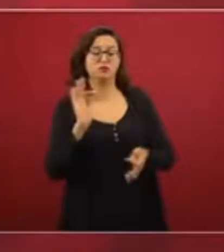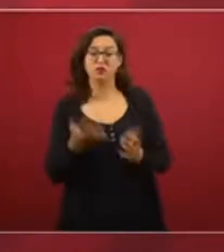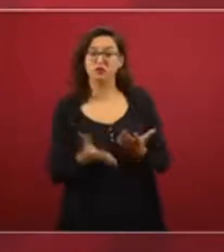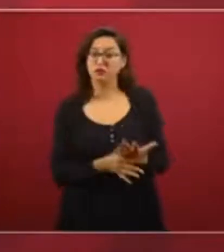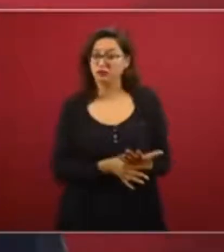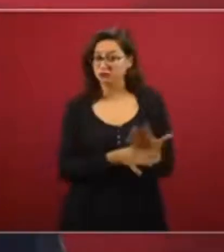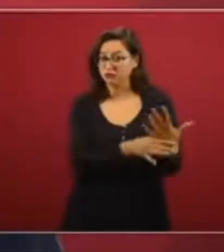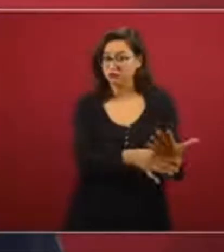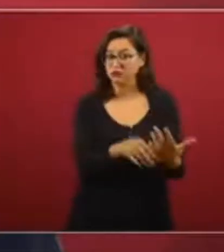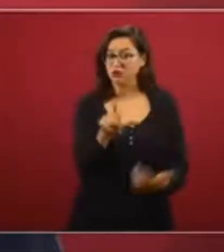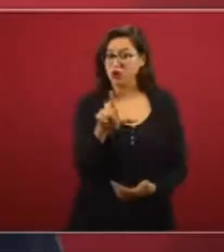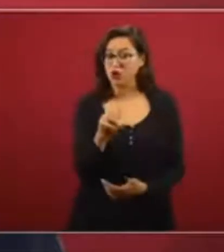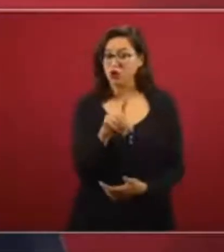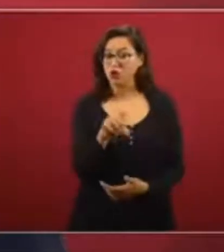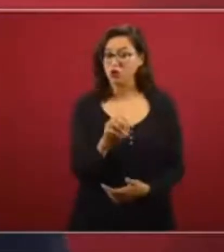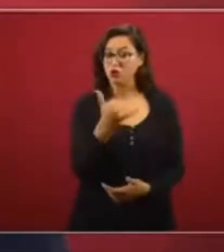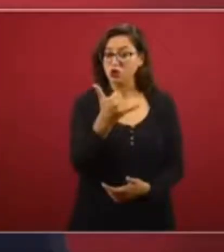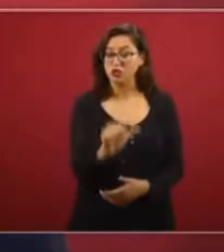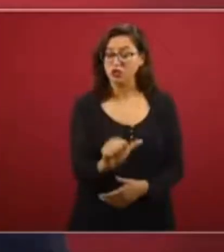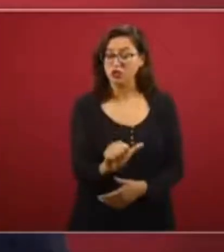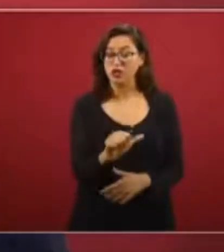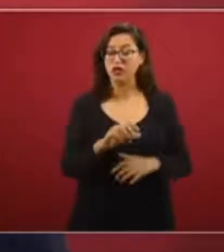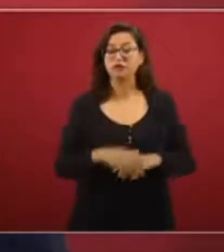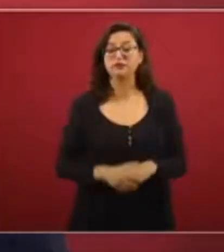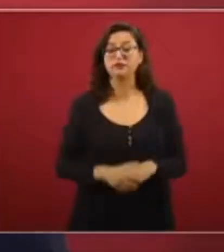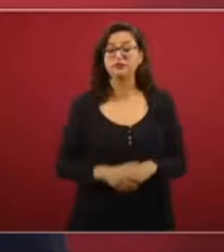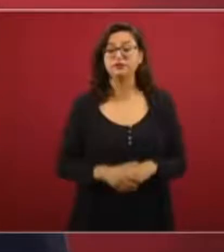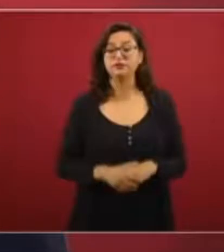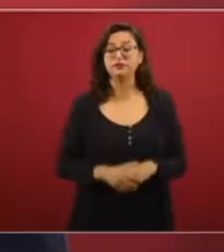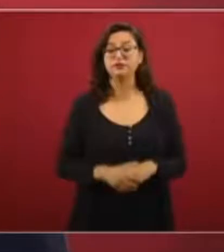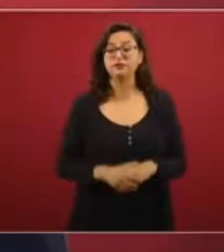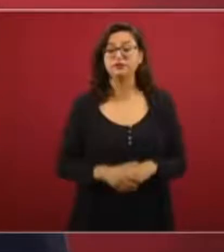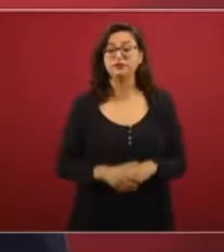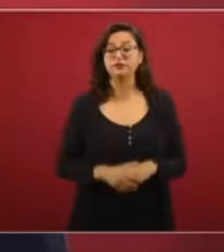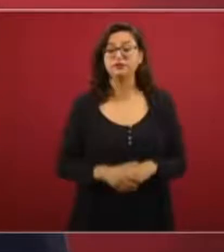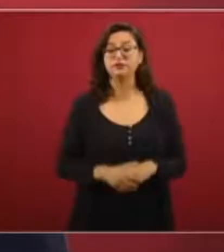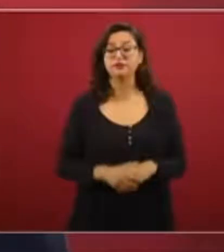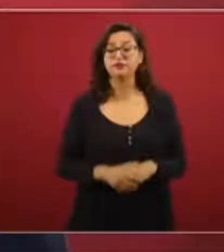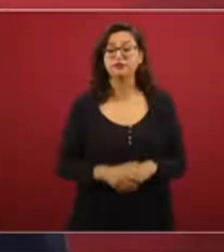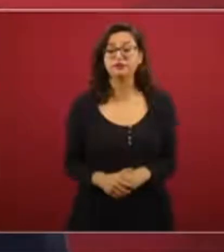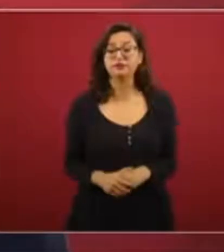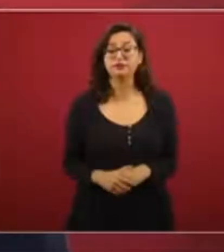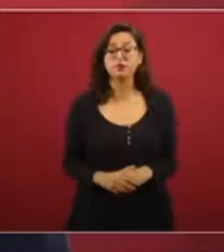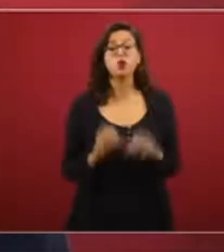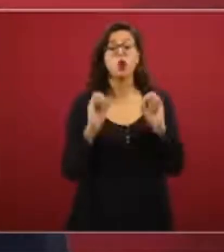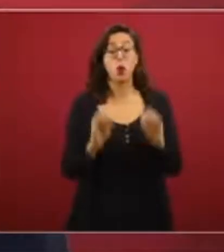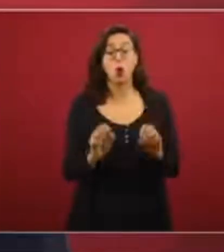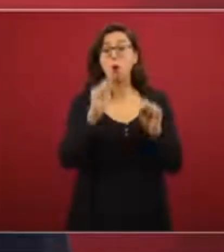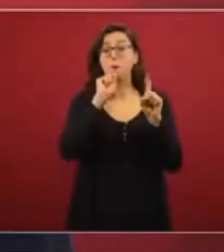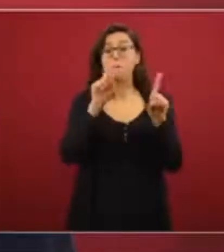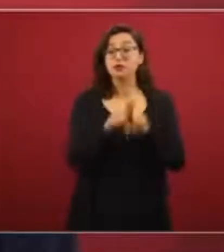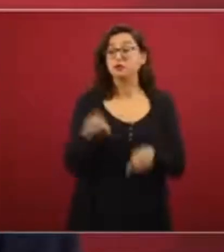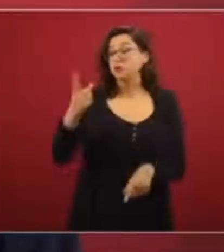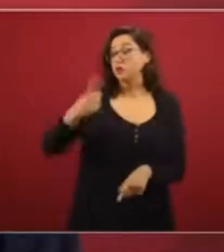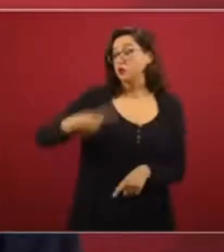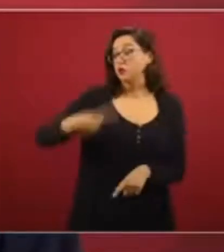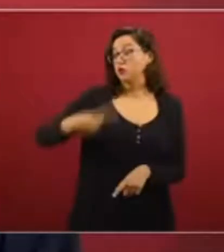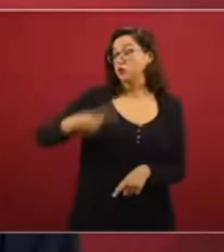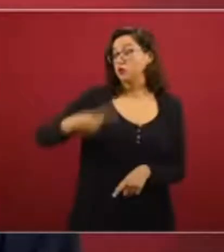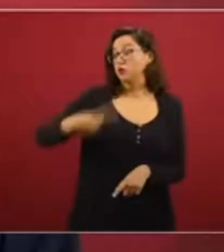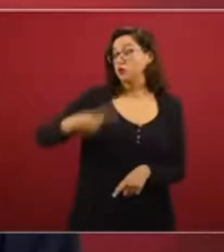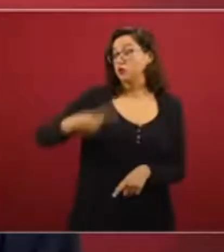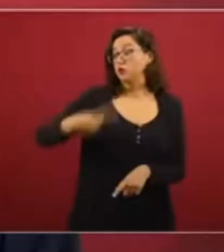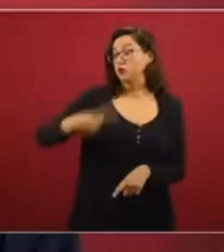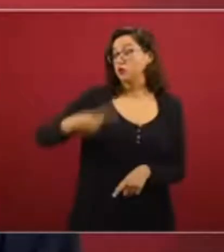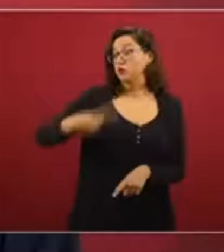Lozoya, o autorizaron or they authorized actos de corrupción.